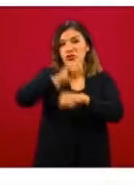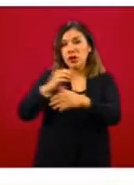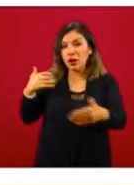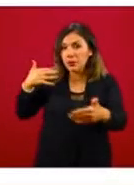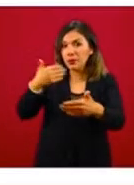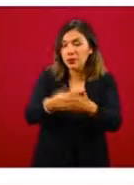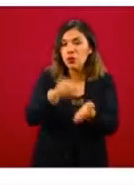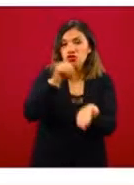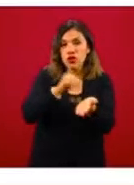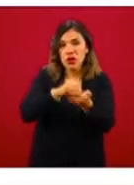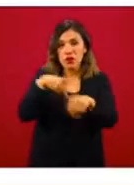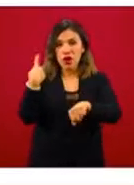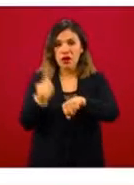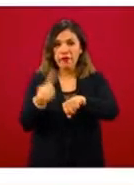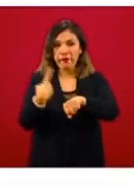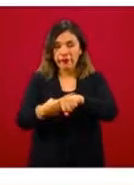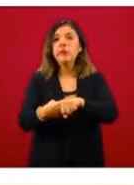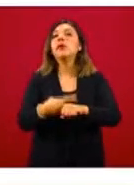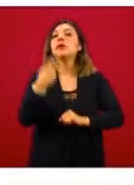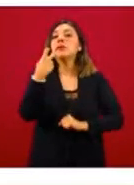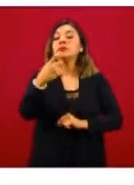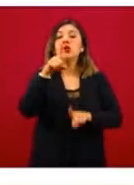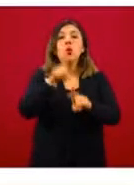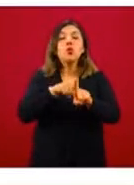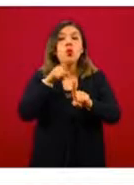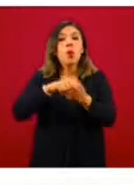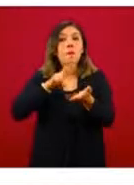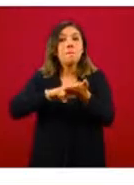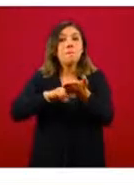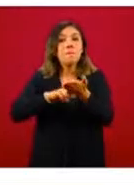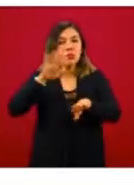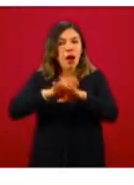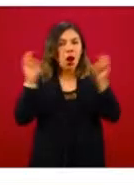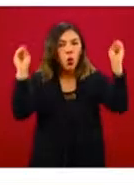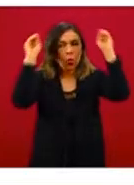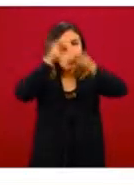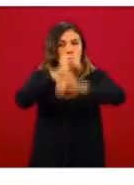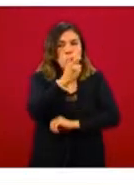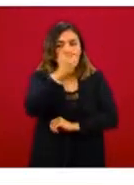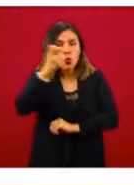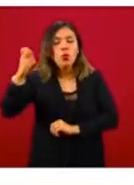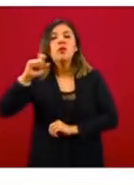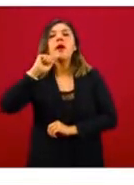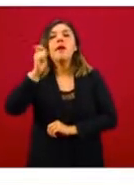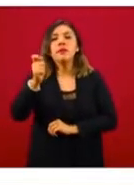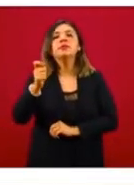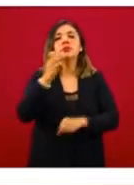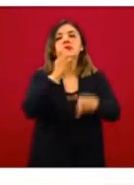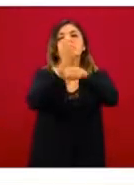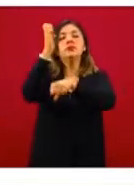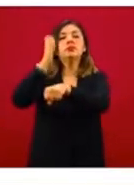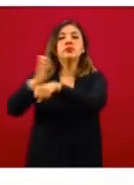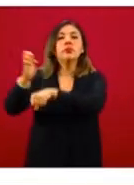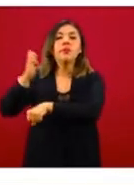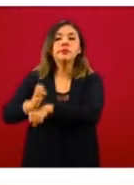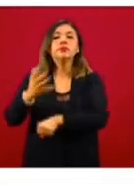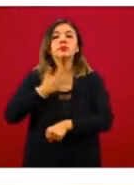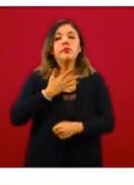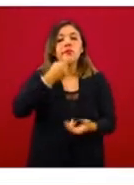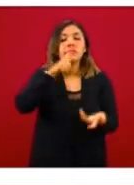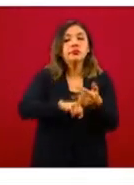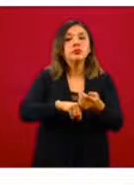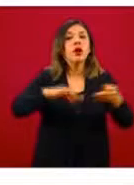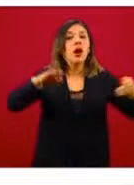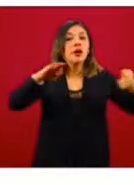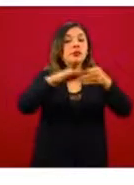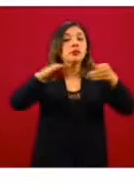incidence rate map that represents the active pandemic. The darker forest green represents states